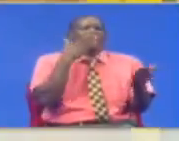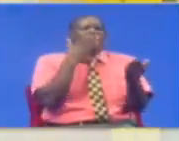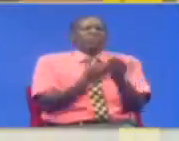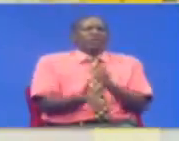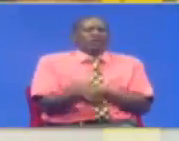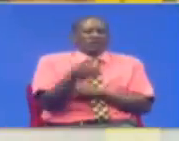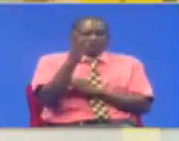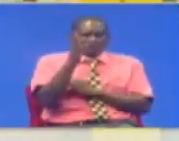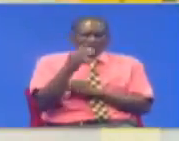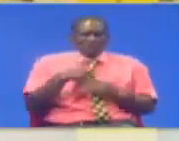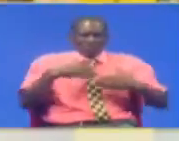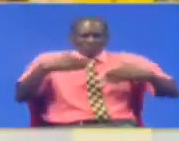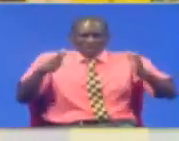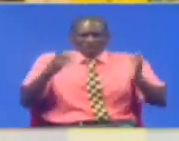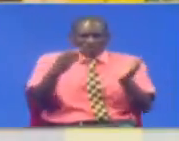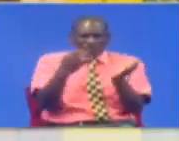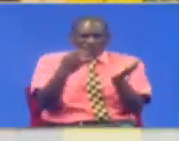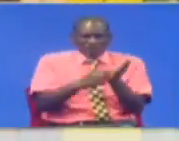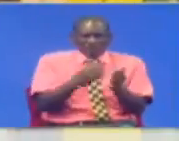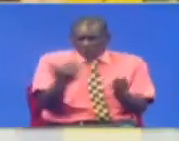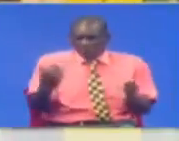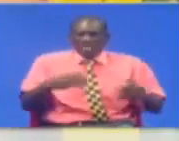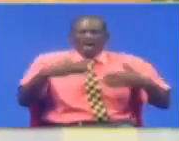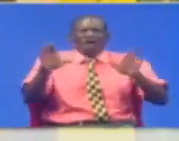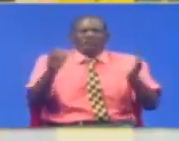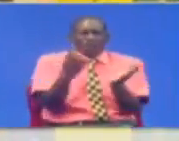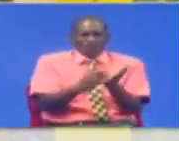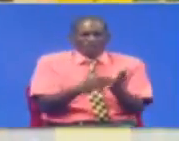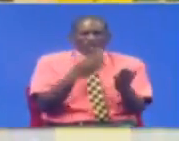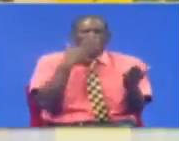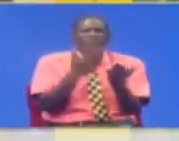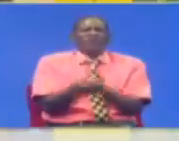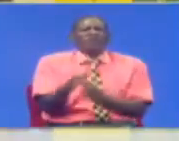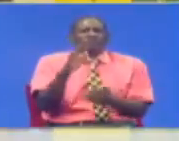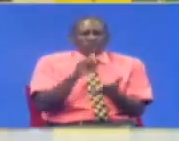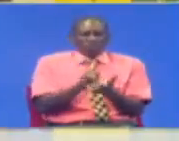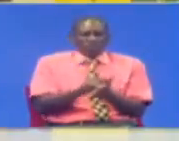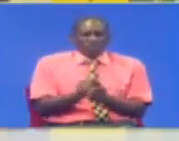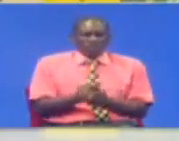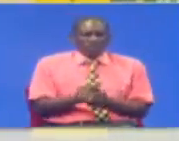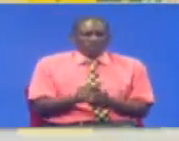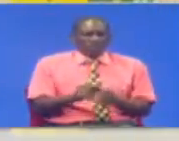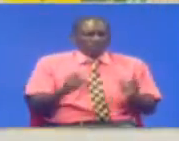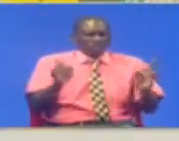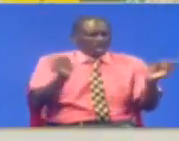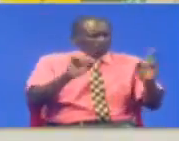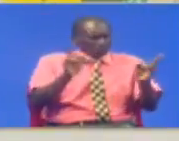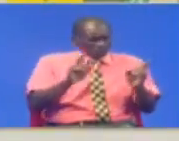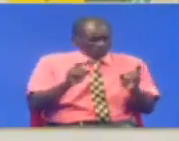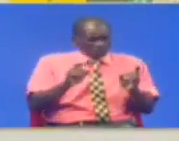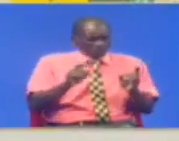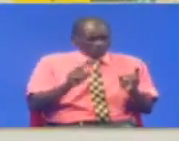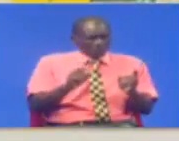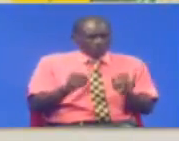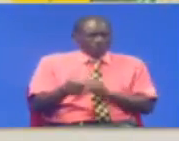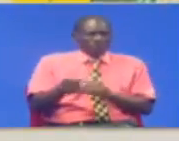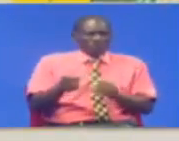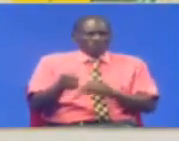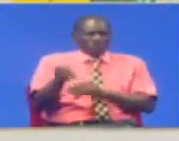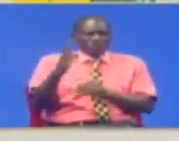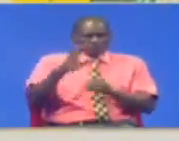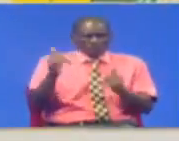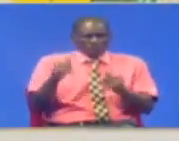I am out. My kids are out. Like, I'm not very godly, but beating